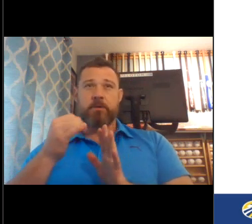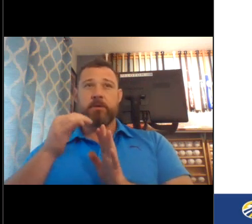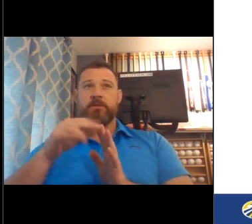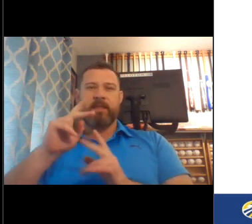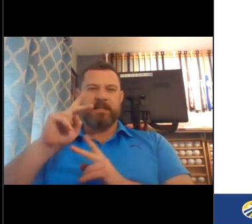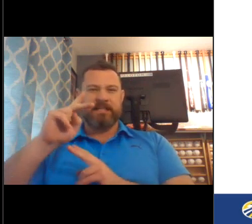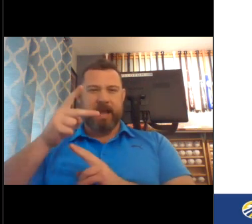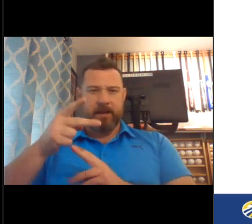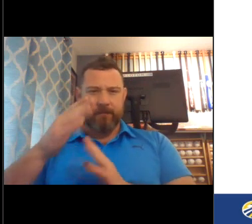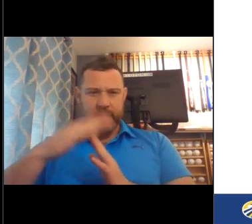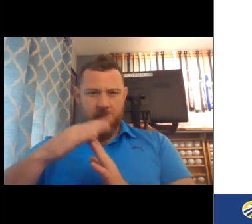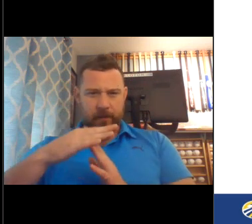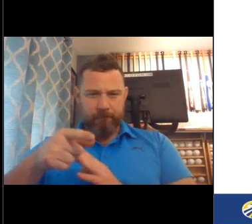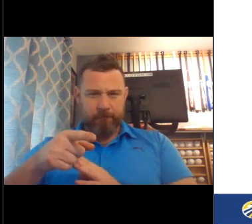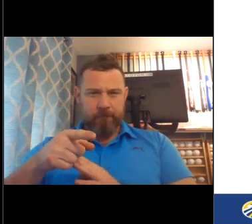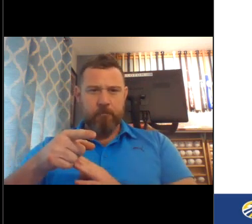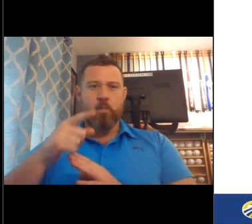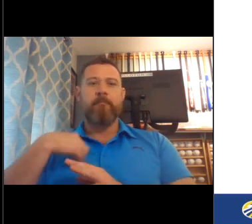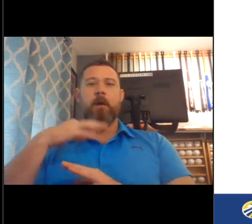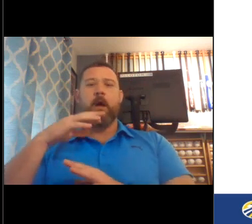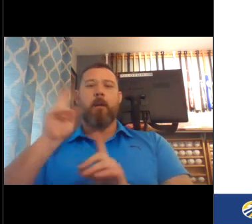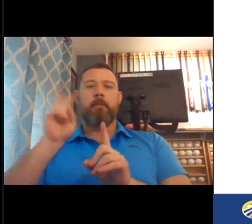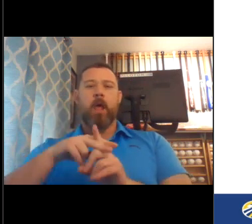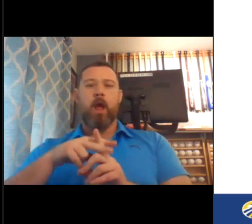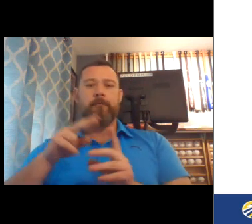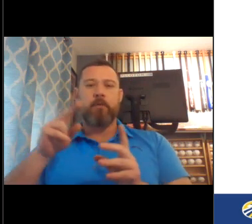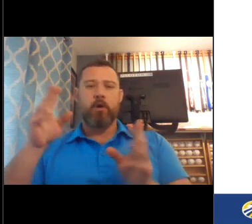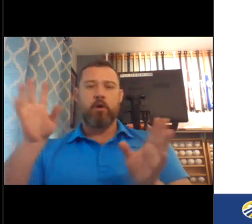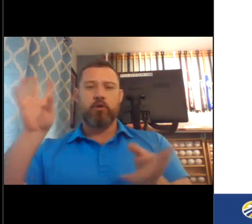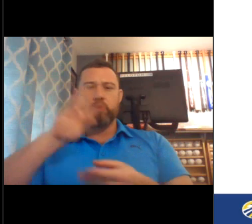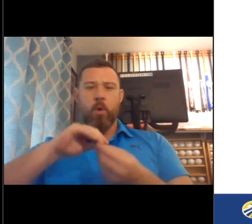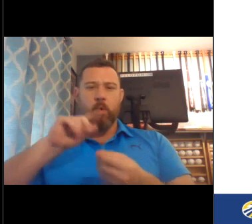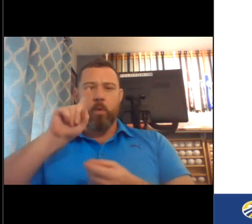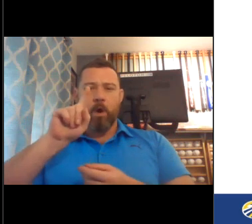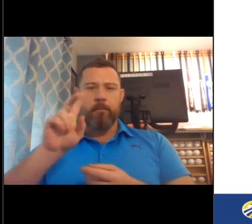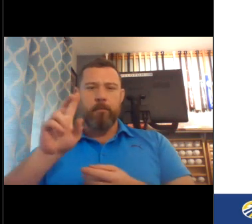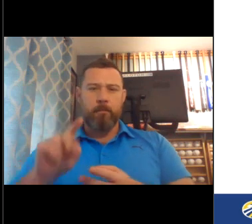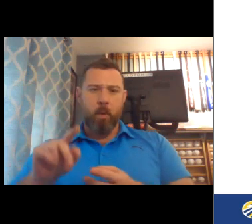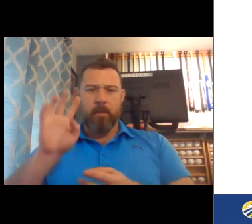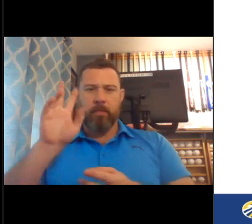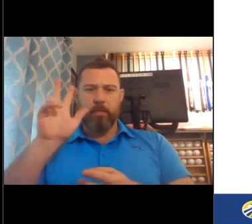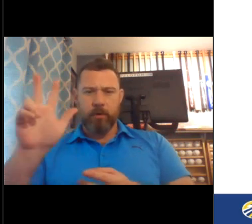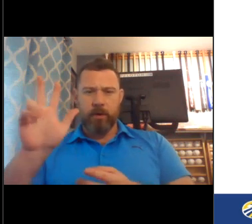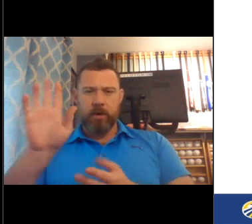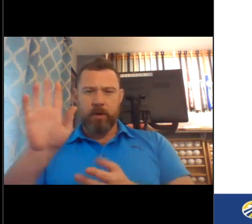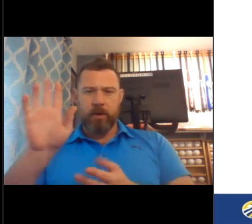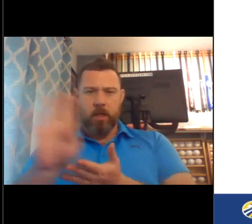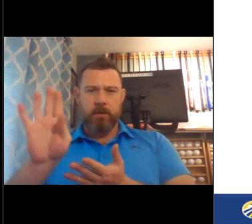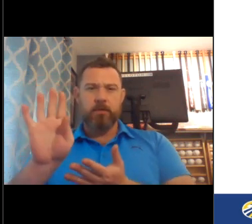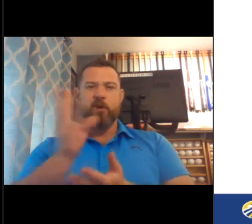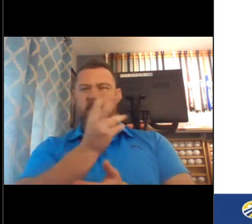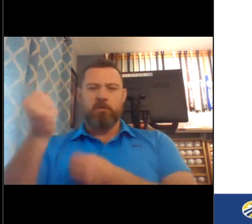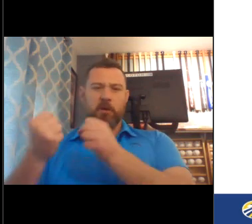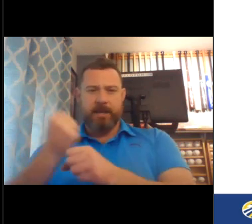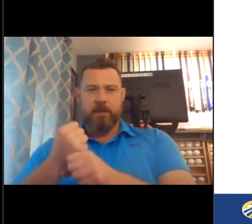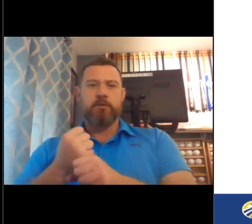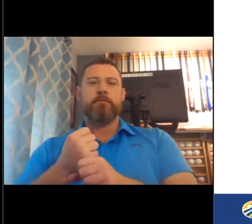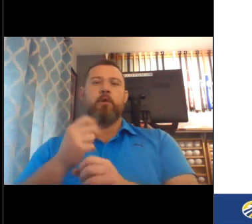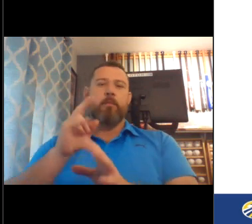item here, where we've applied for a combined $1.3 billion over multiple years out of the MEGA project for project